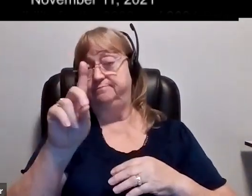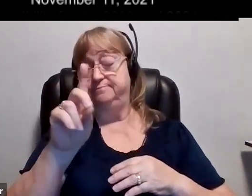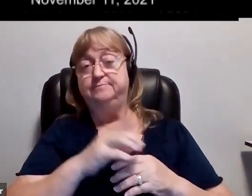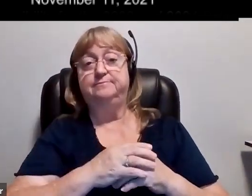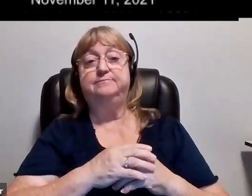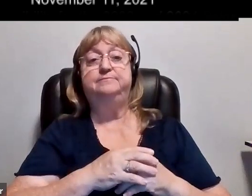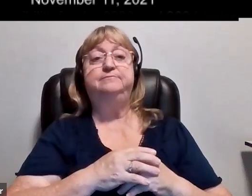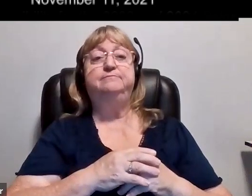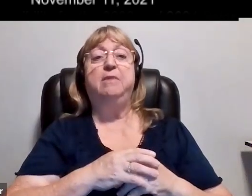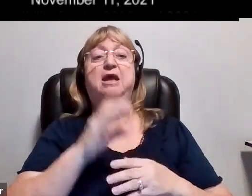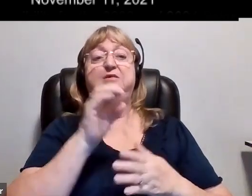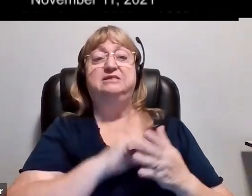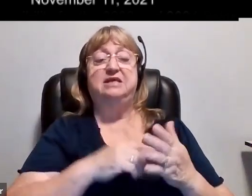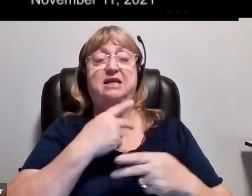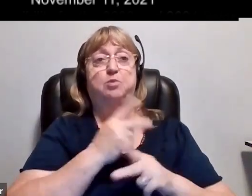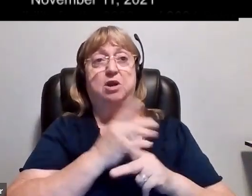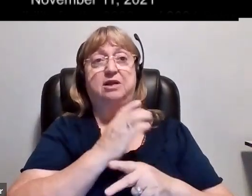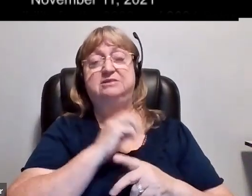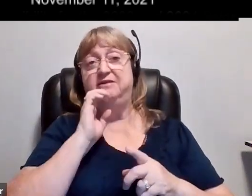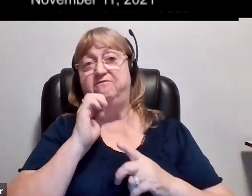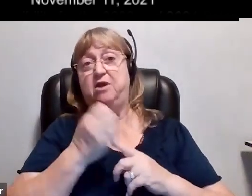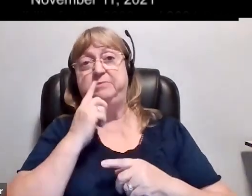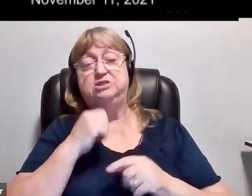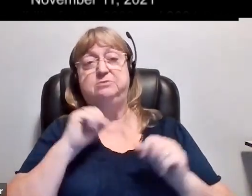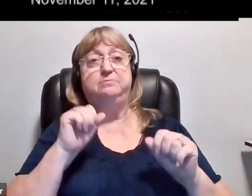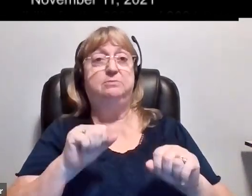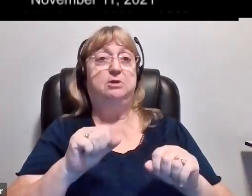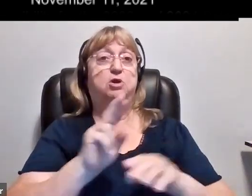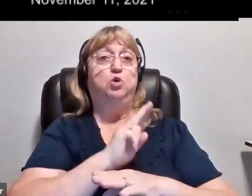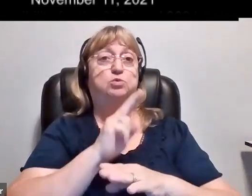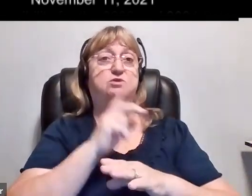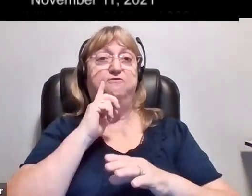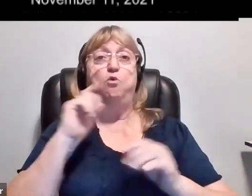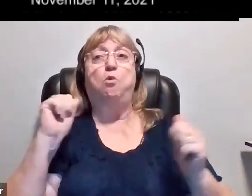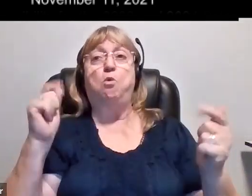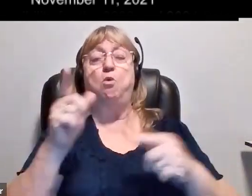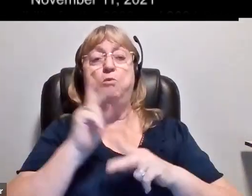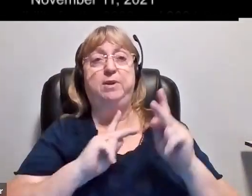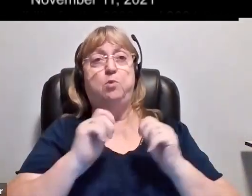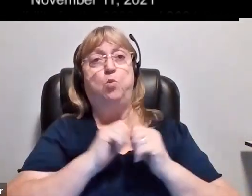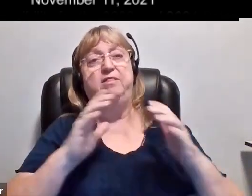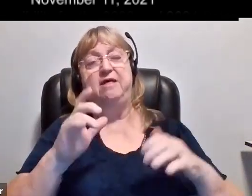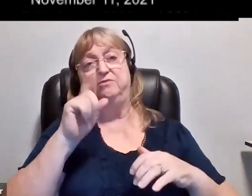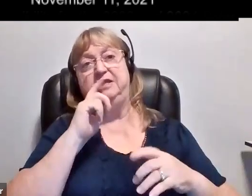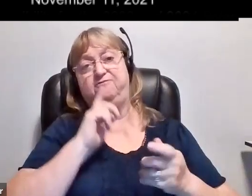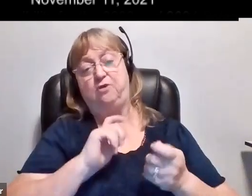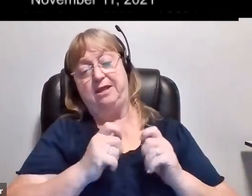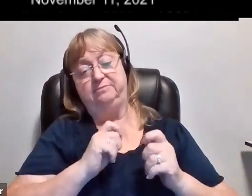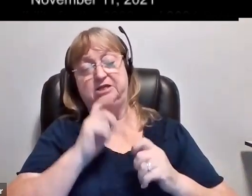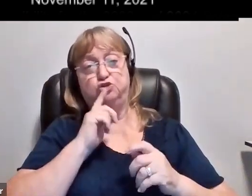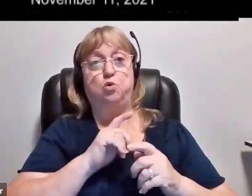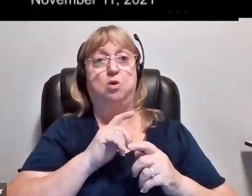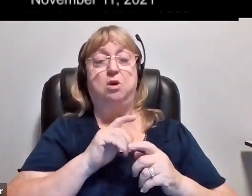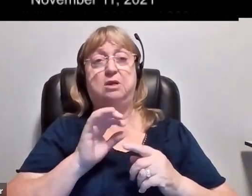be usable by all people to the greatest extent possible without the need for adaptation or specialized design. Like Sheryl with the